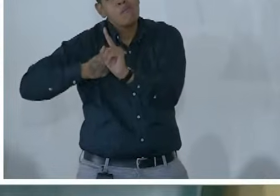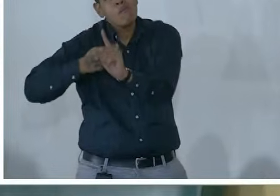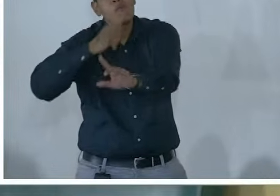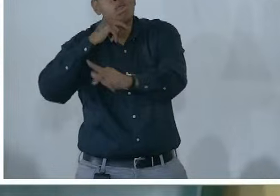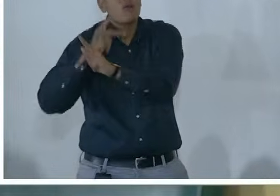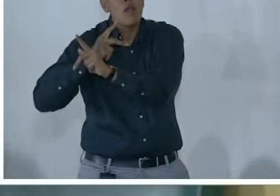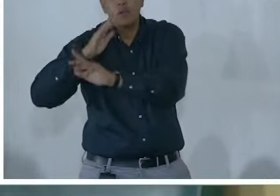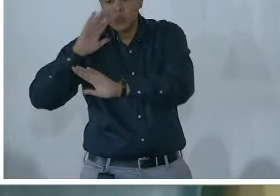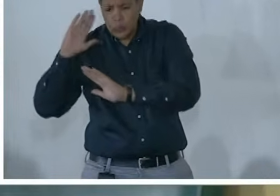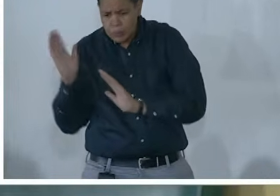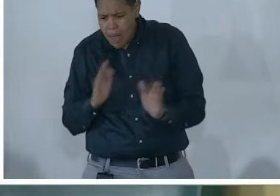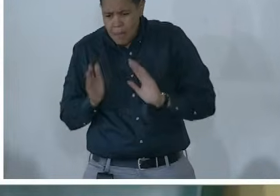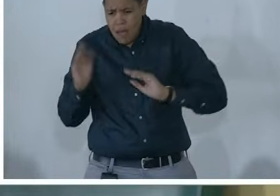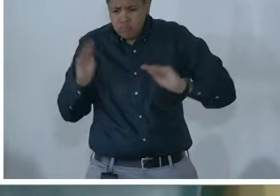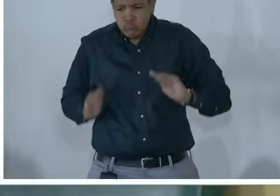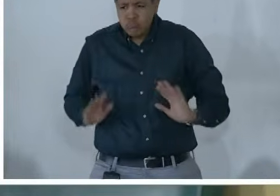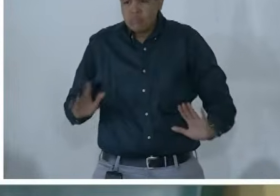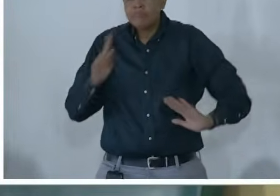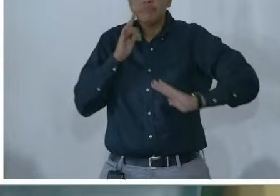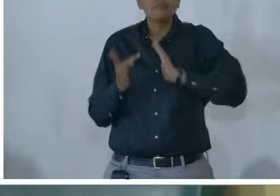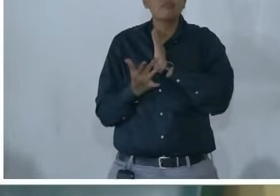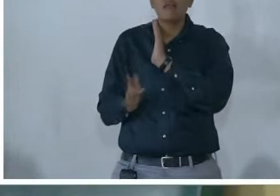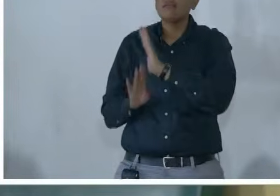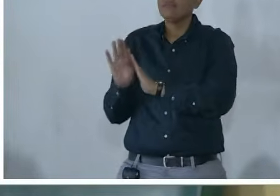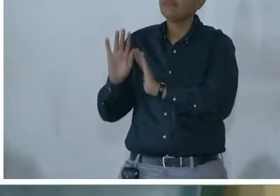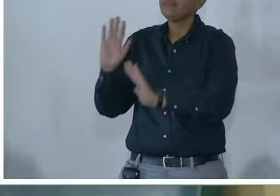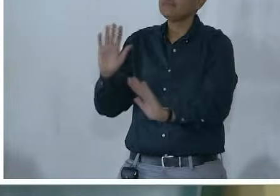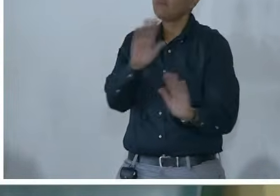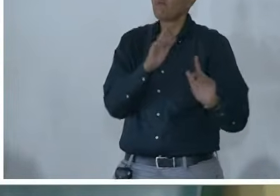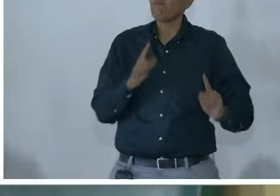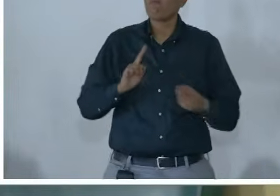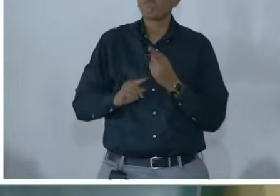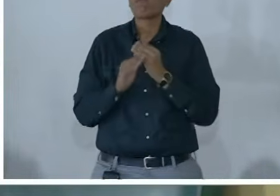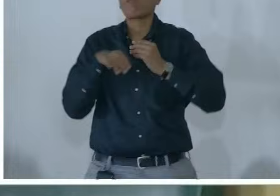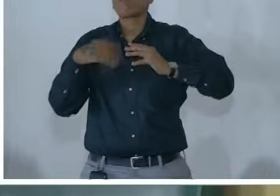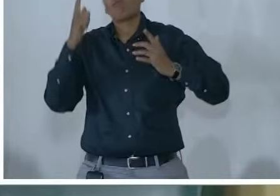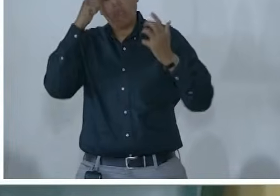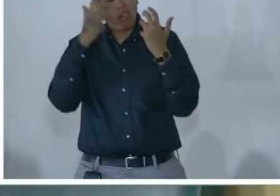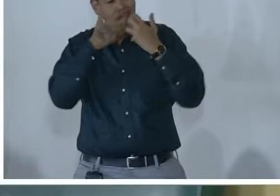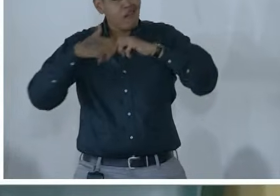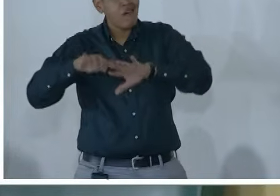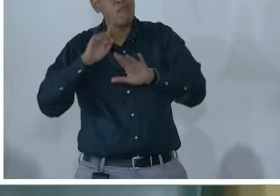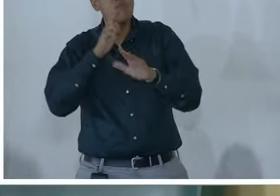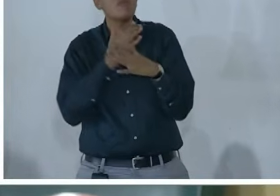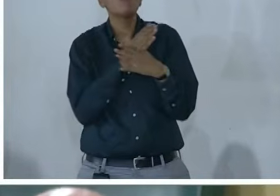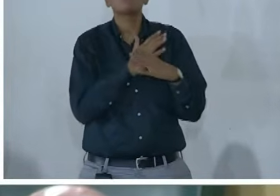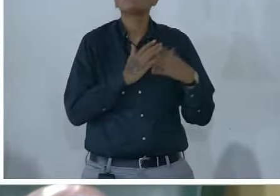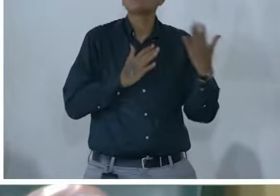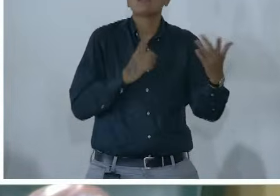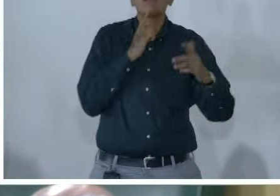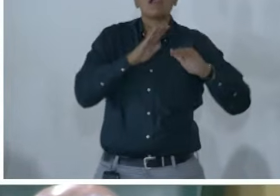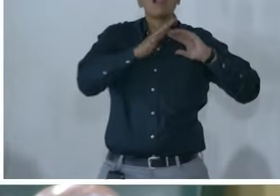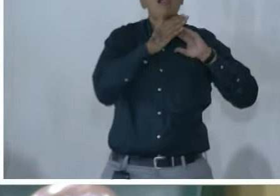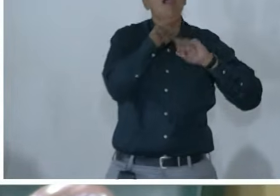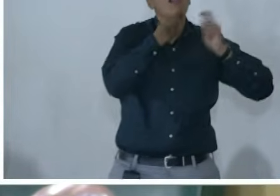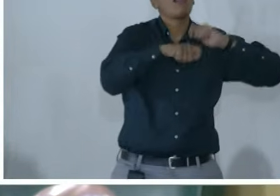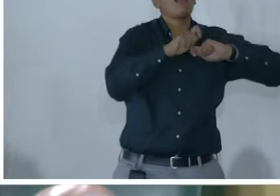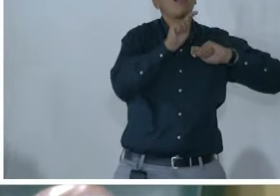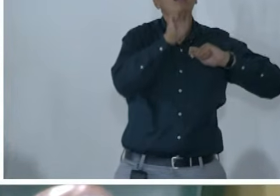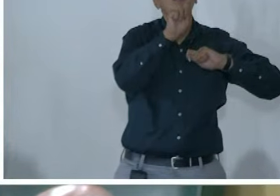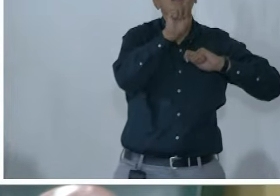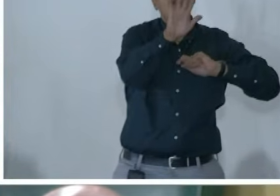careful planning, technical development, and collaboration between the Jamaica Stock